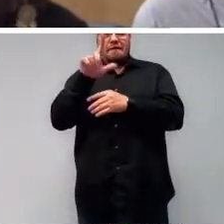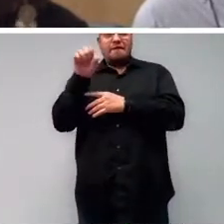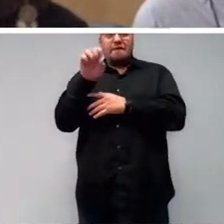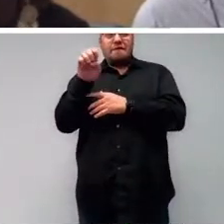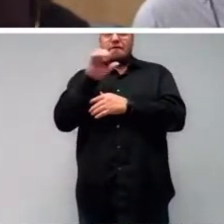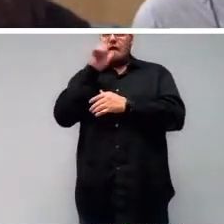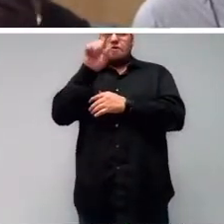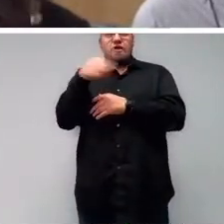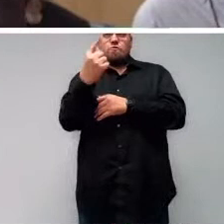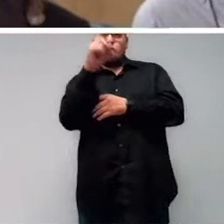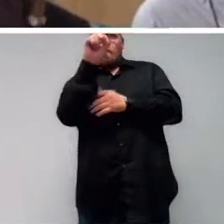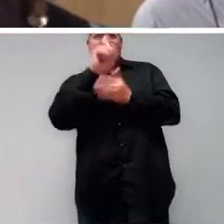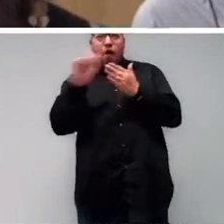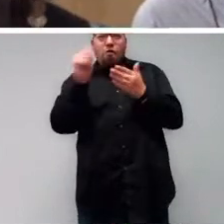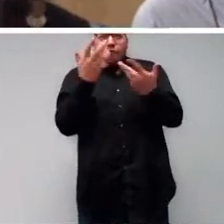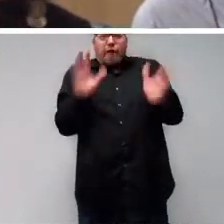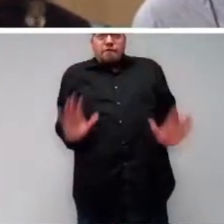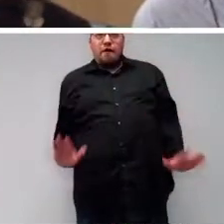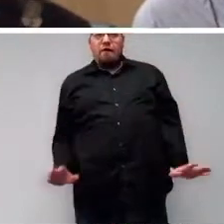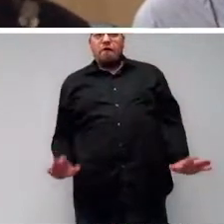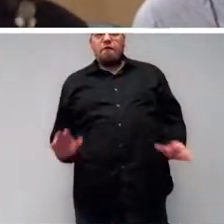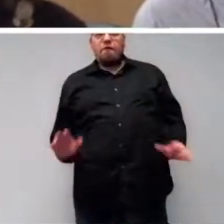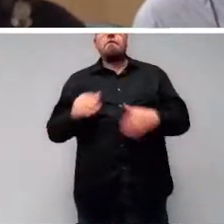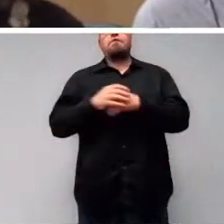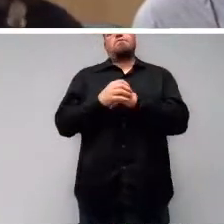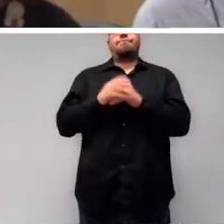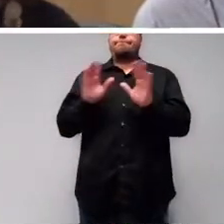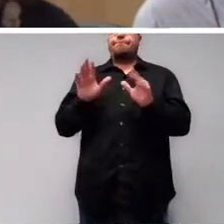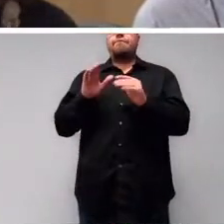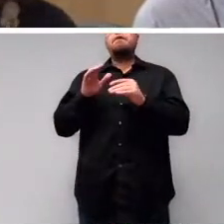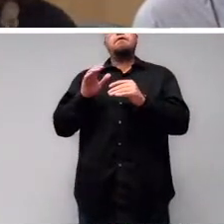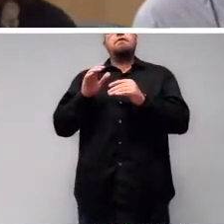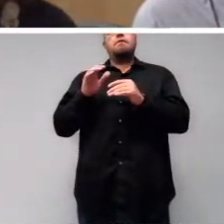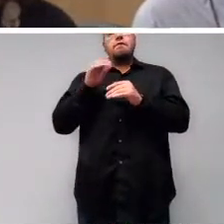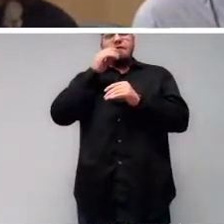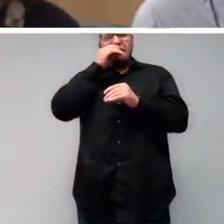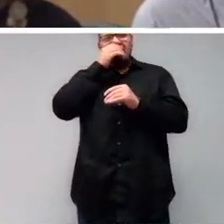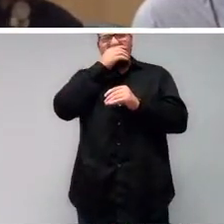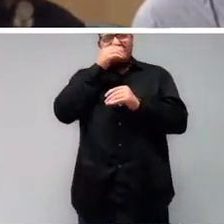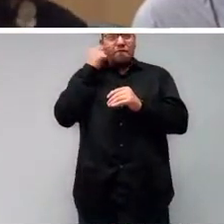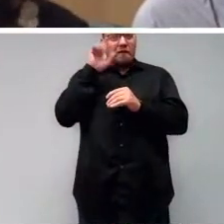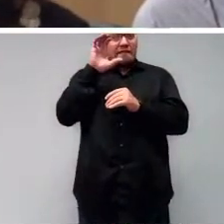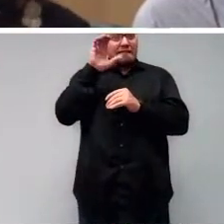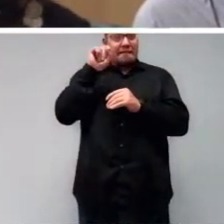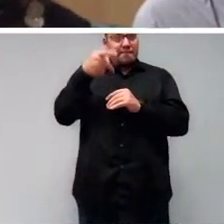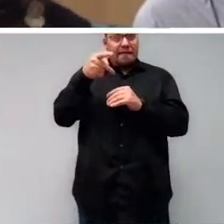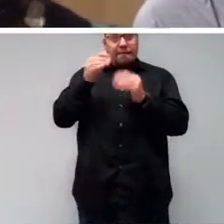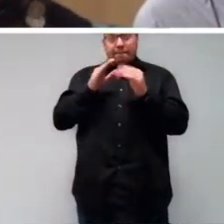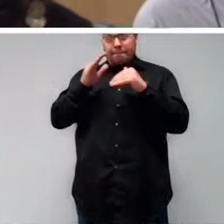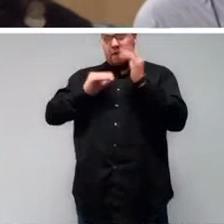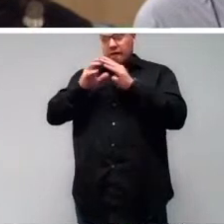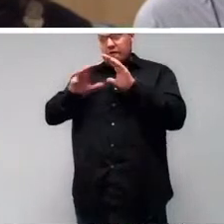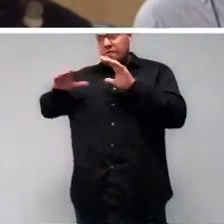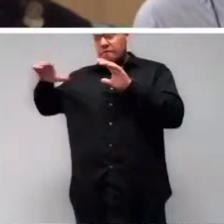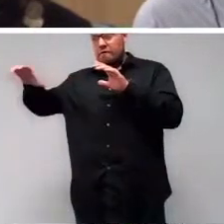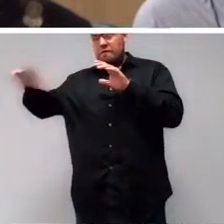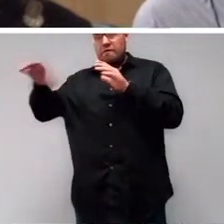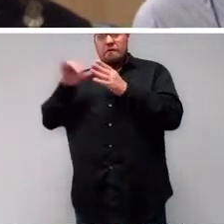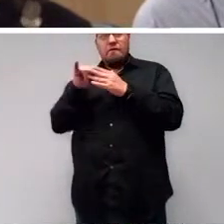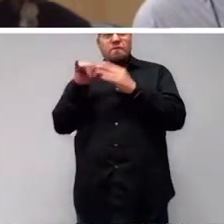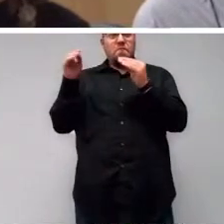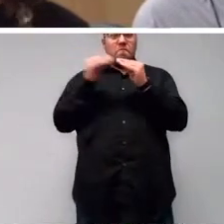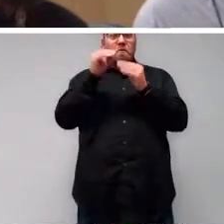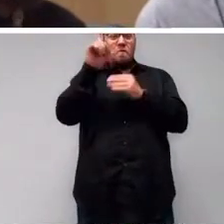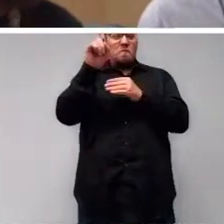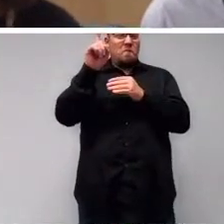the cost of the operations increased every year. But for the CTP build out, that was about $1 million